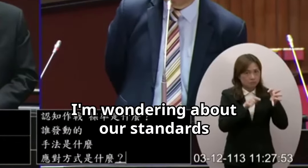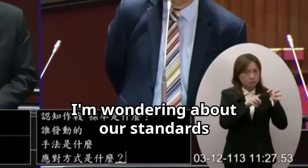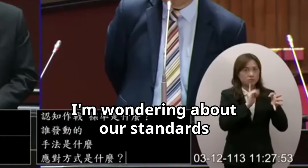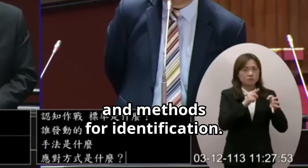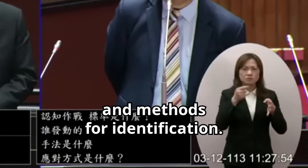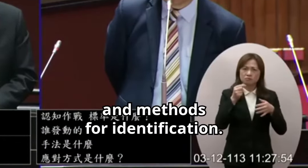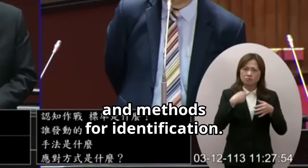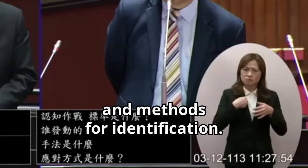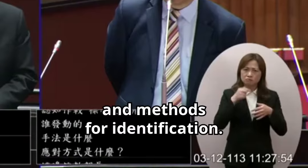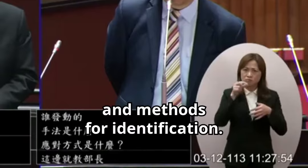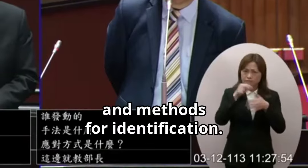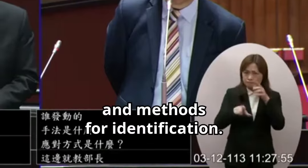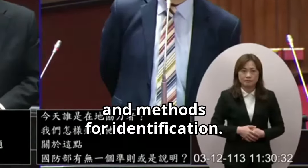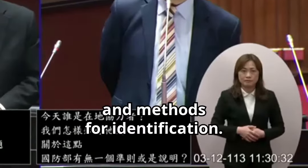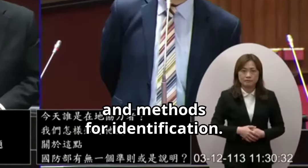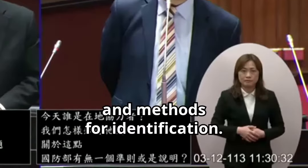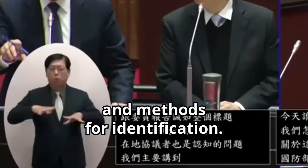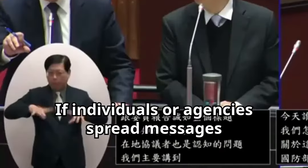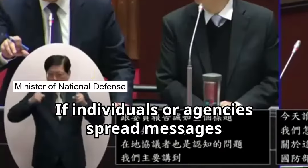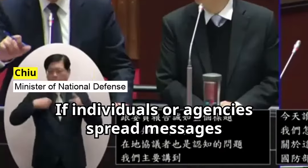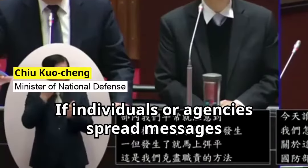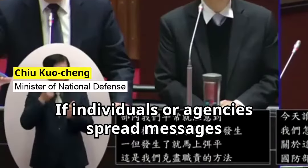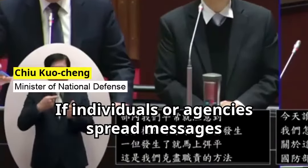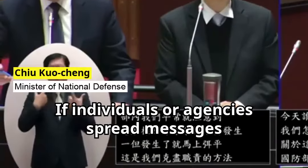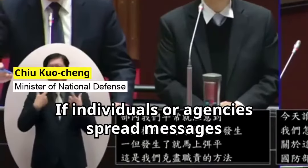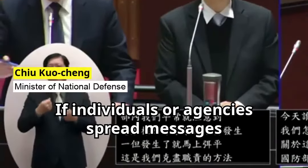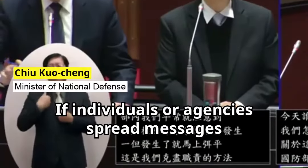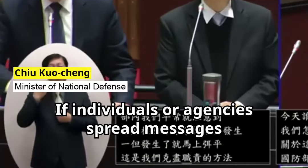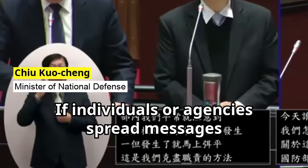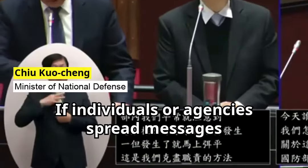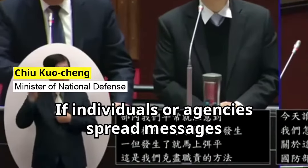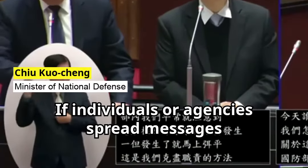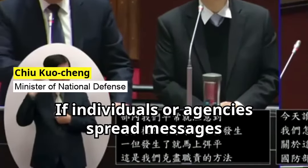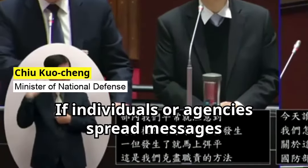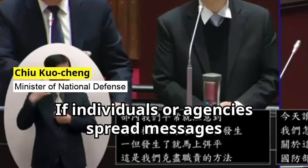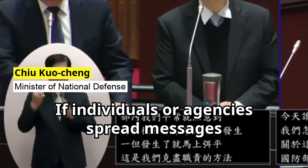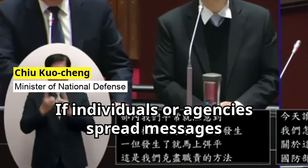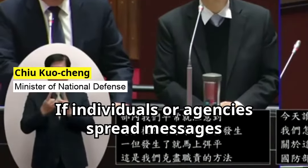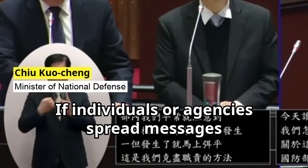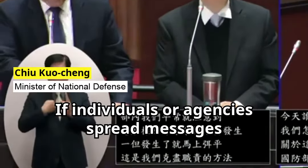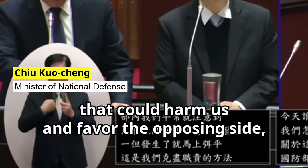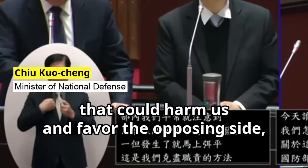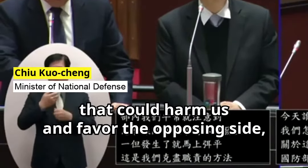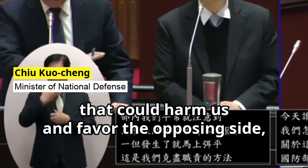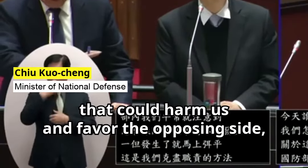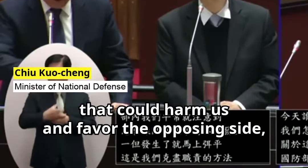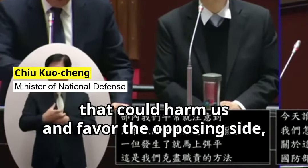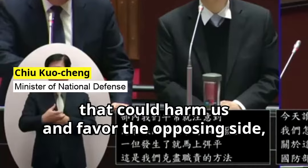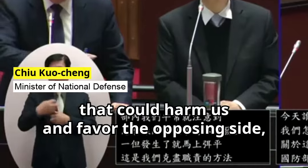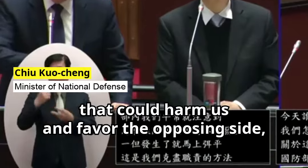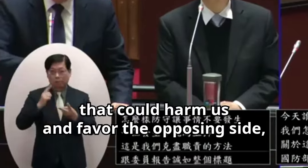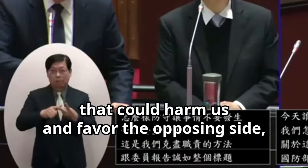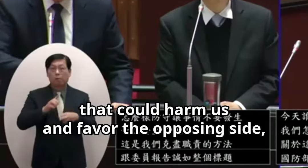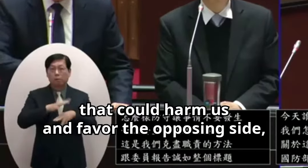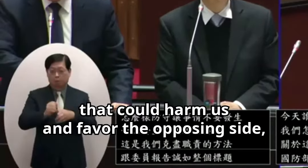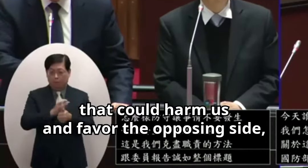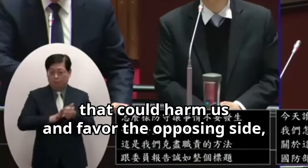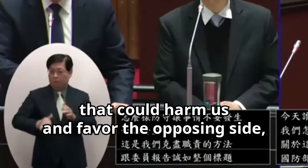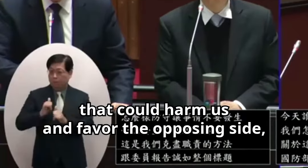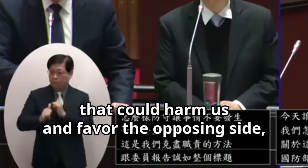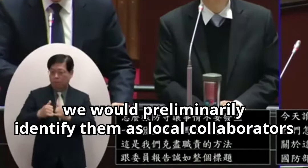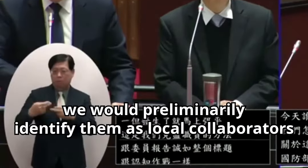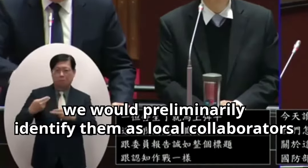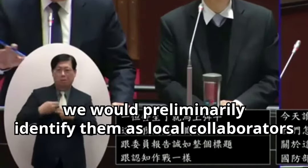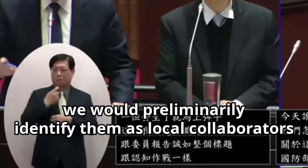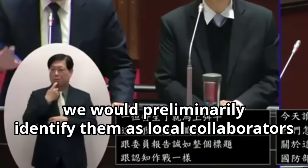our standards and methods for identification. If individuals or agencies spread messages that could harm us and favor the opposing